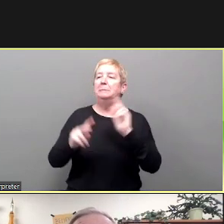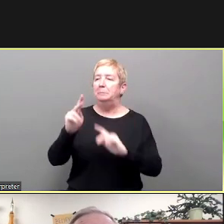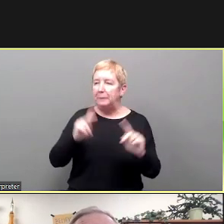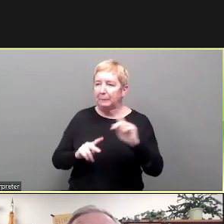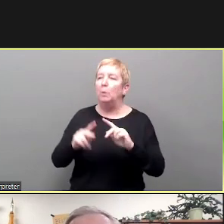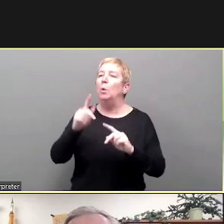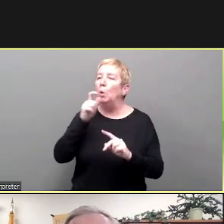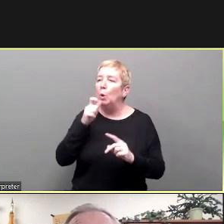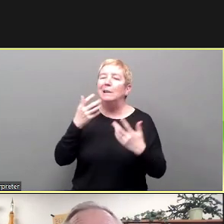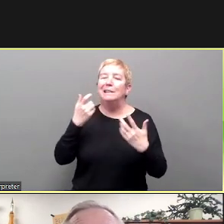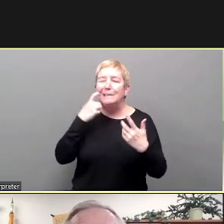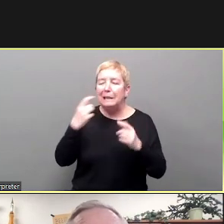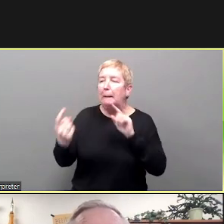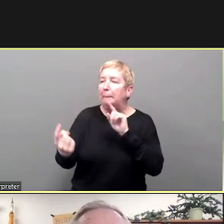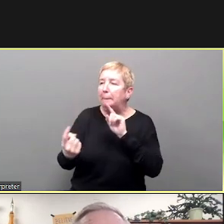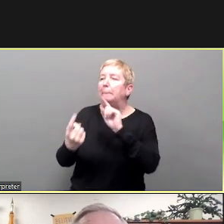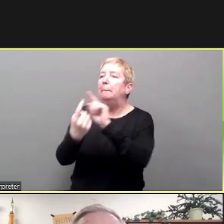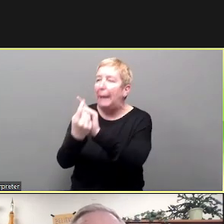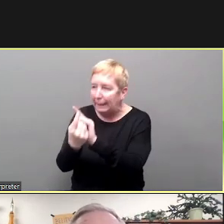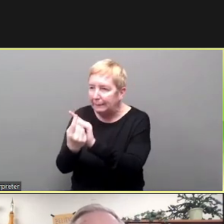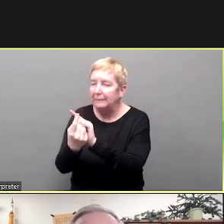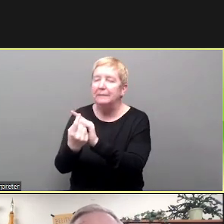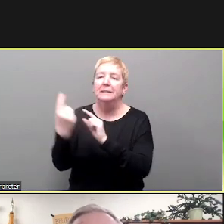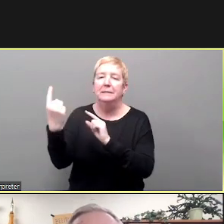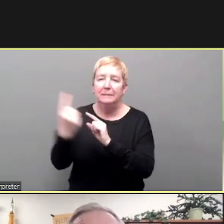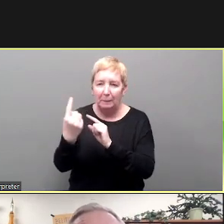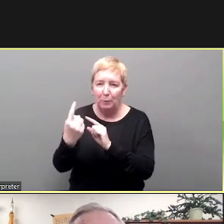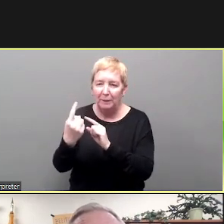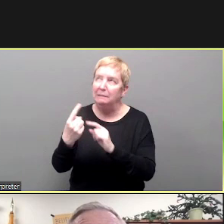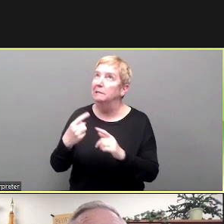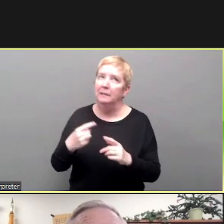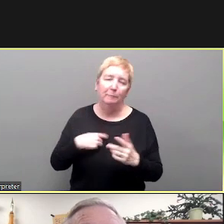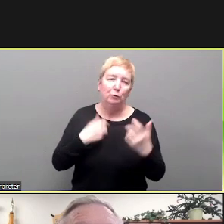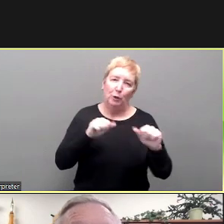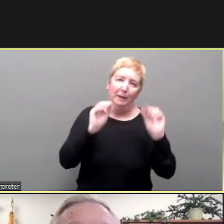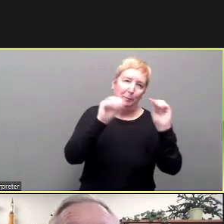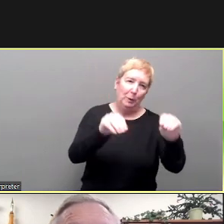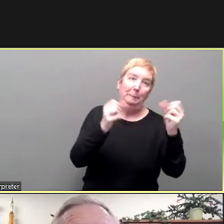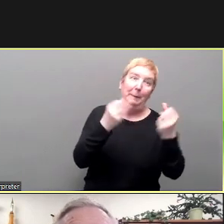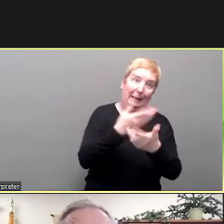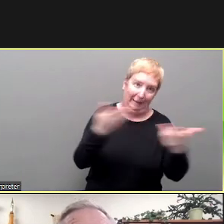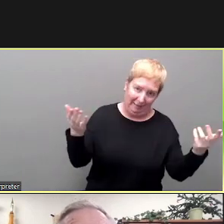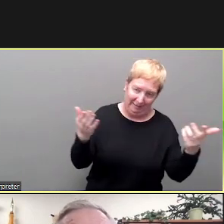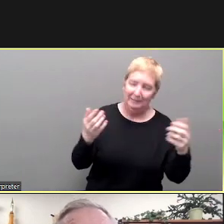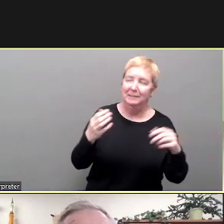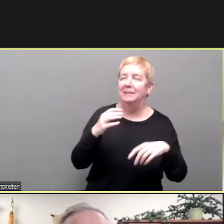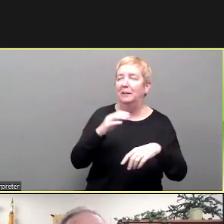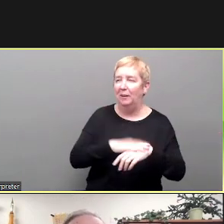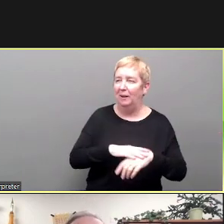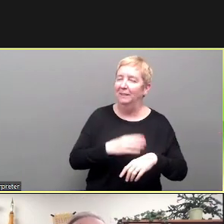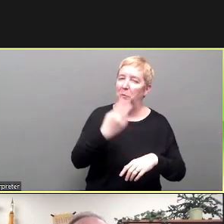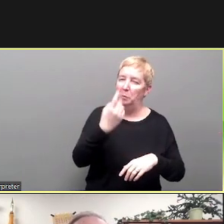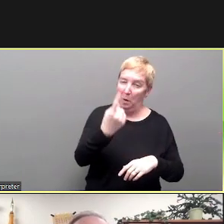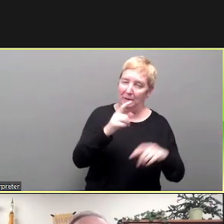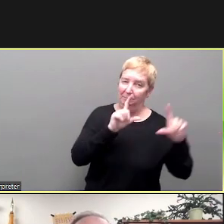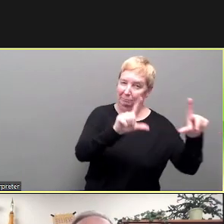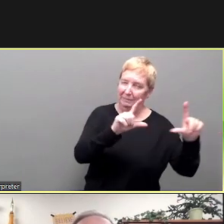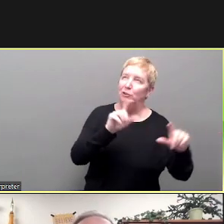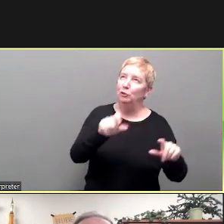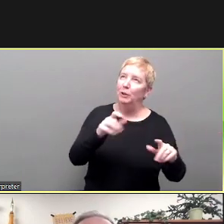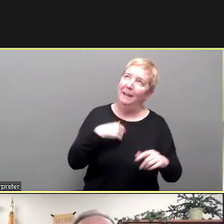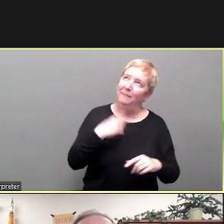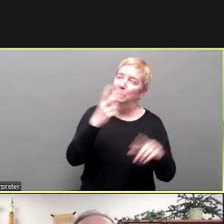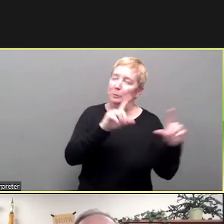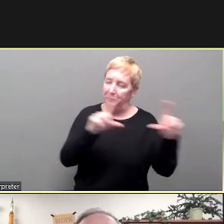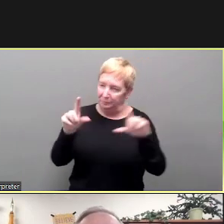with folks. We try to combine a lot of information into one slide, and I'm wondering if next time we should do 2 slides. But if you're in contact